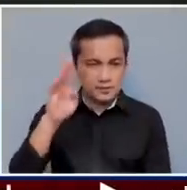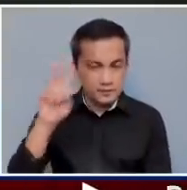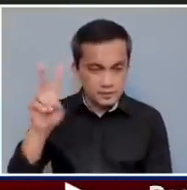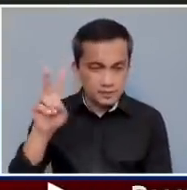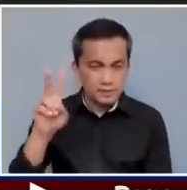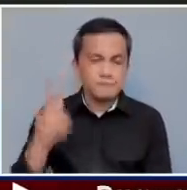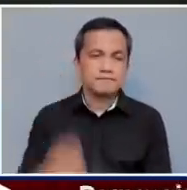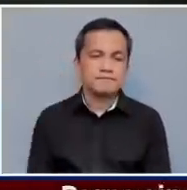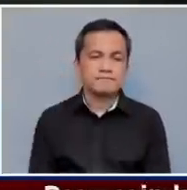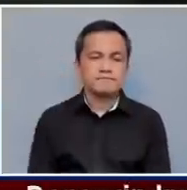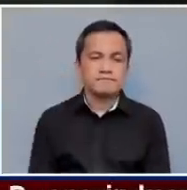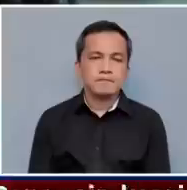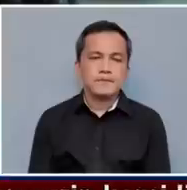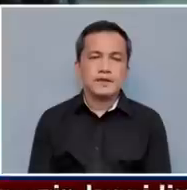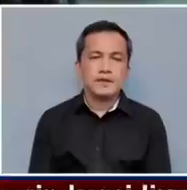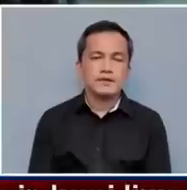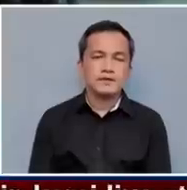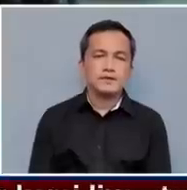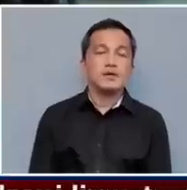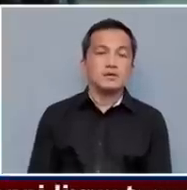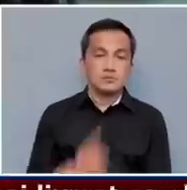Bongbong Marcos. And secondly,